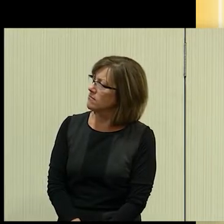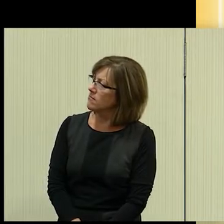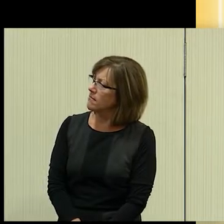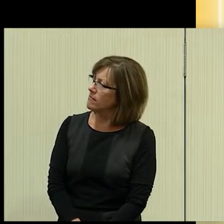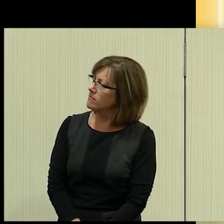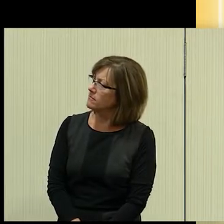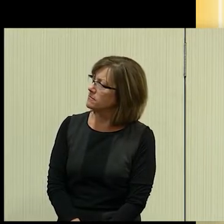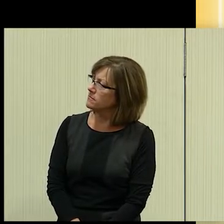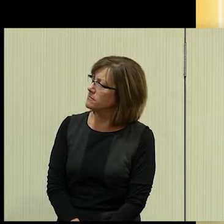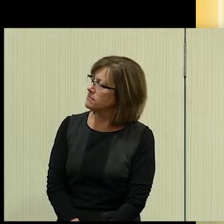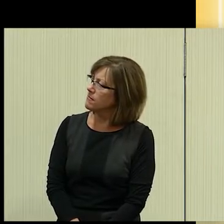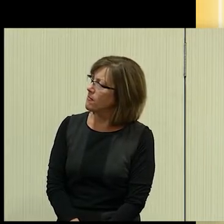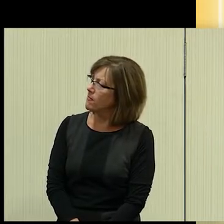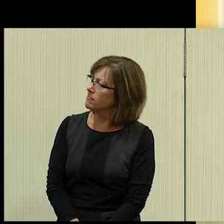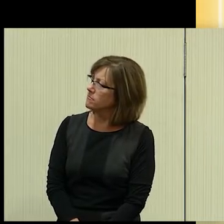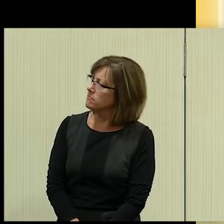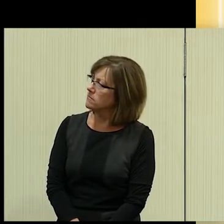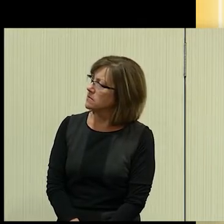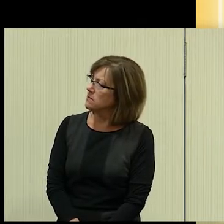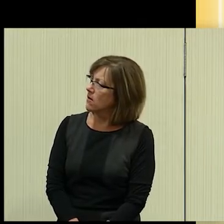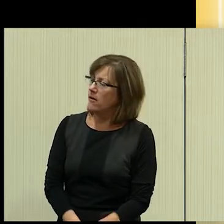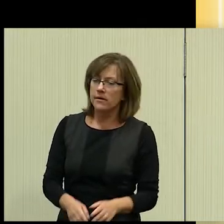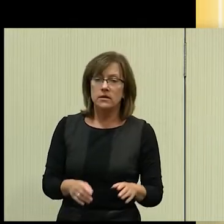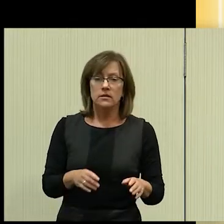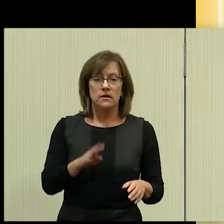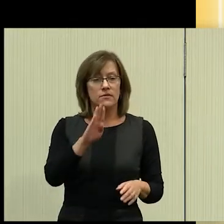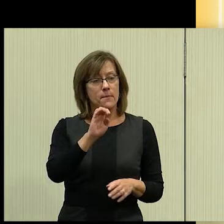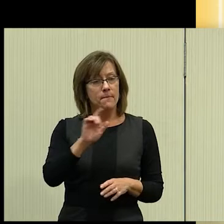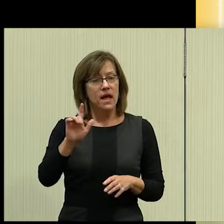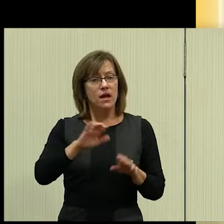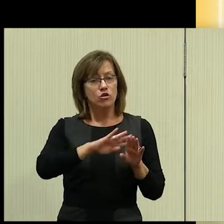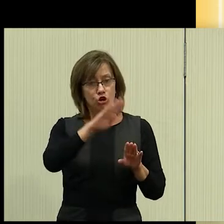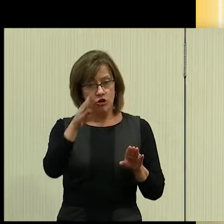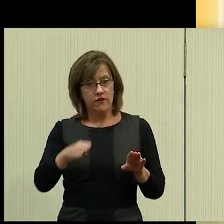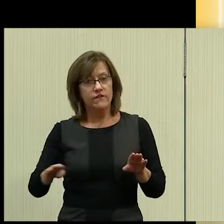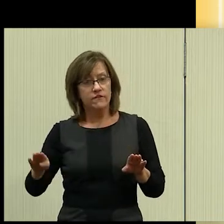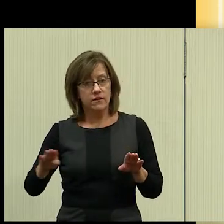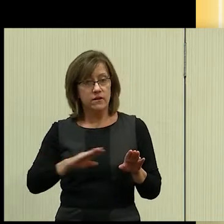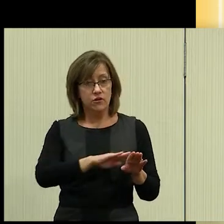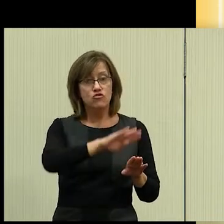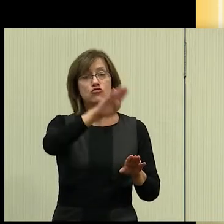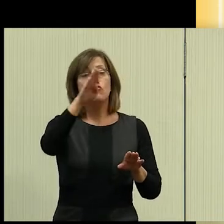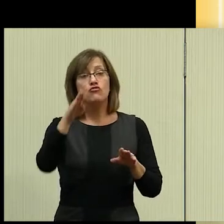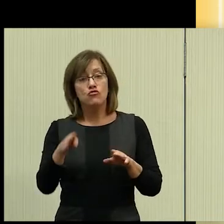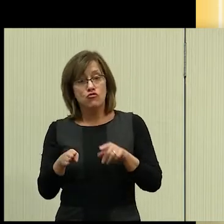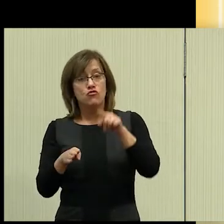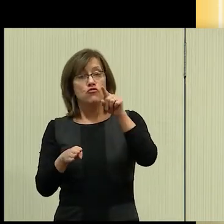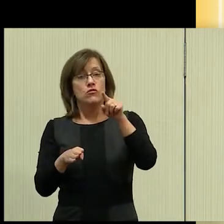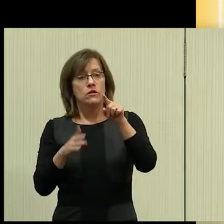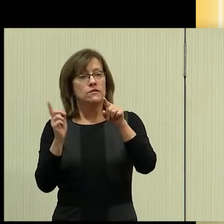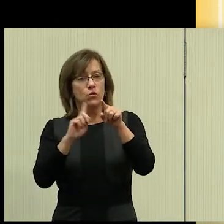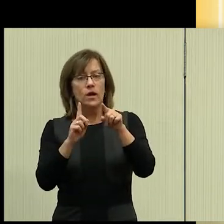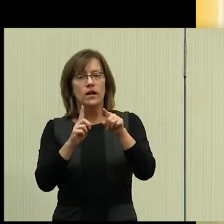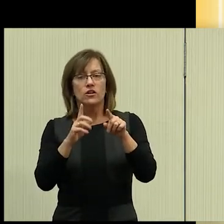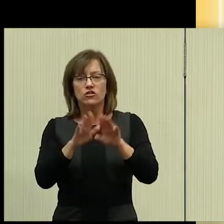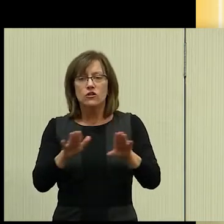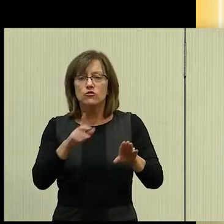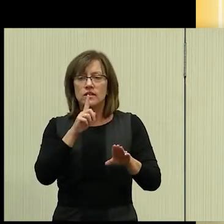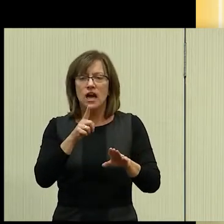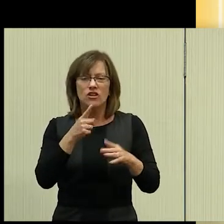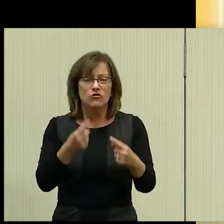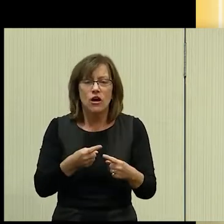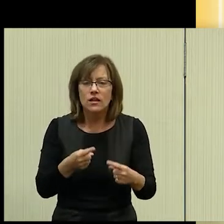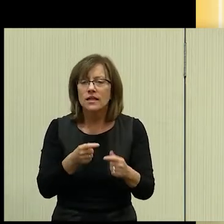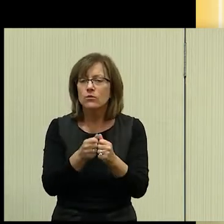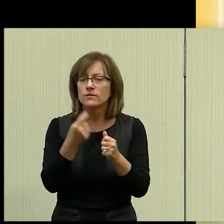Oops. If you think about this part of the bell curve as being the part where children are struggling with something,